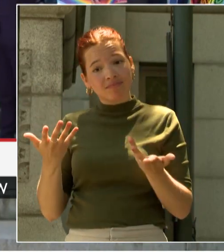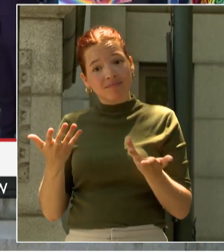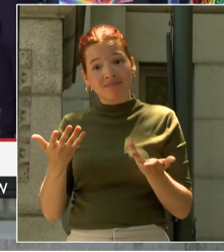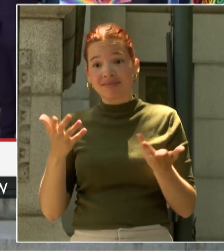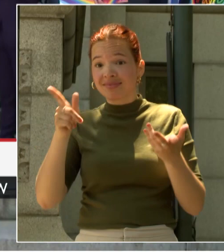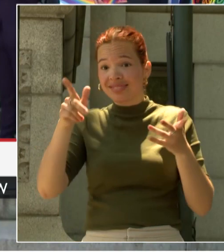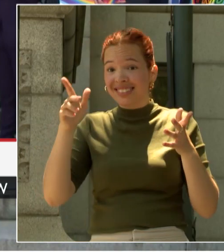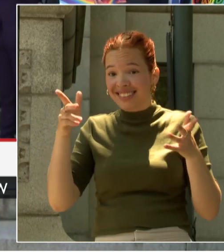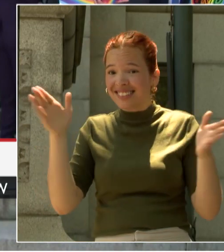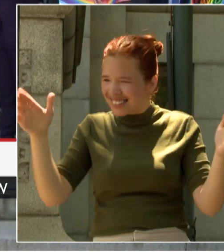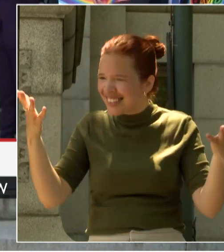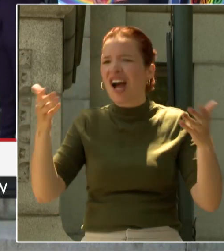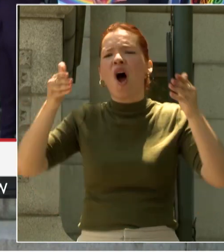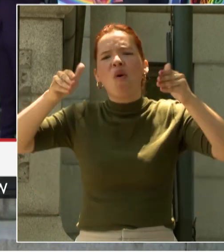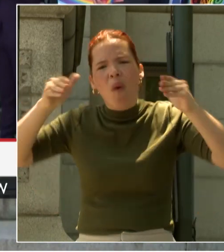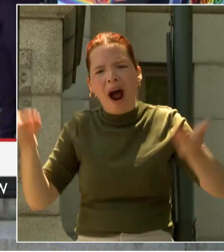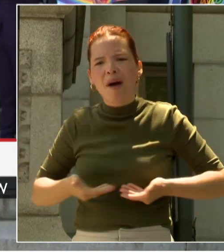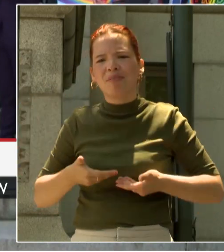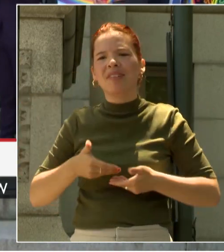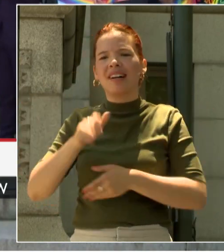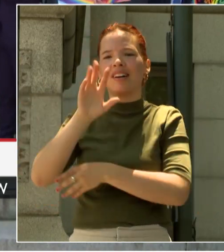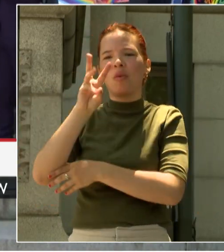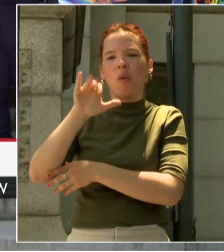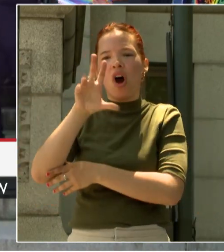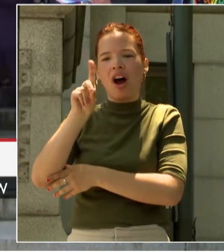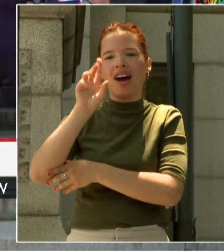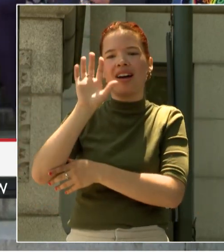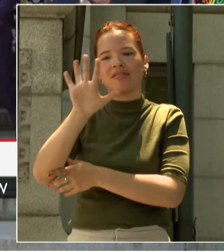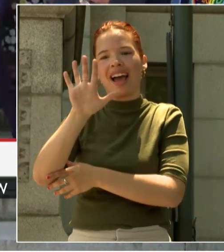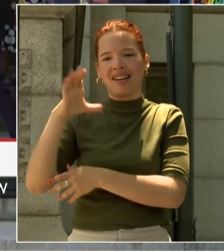Let's welcome Ward 5 Council Member Zachary Parker.